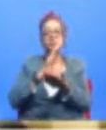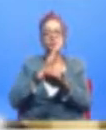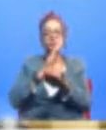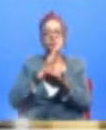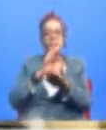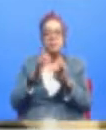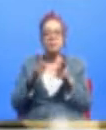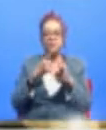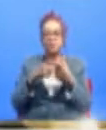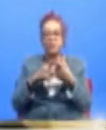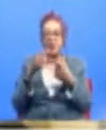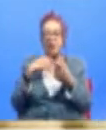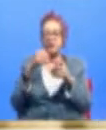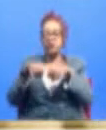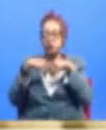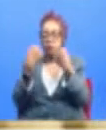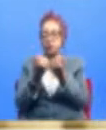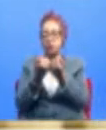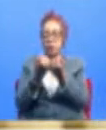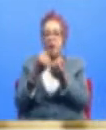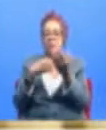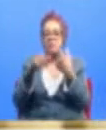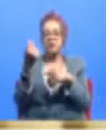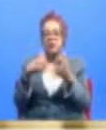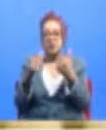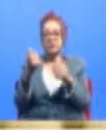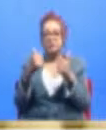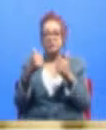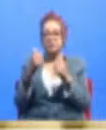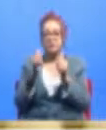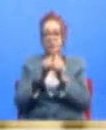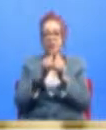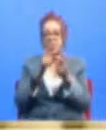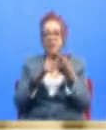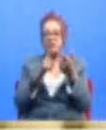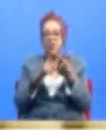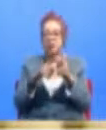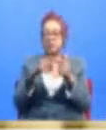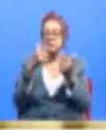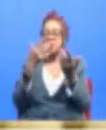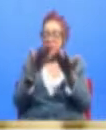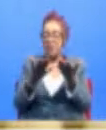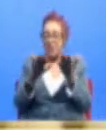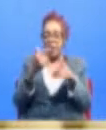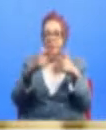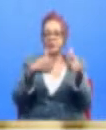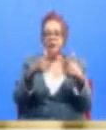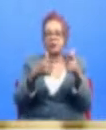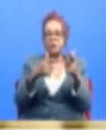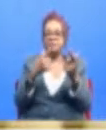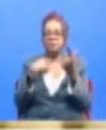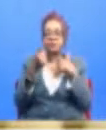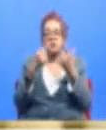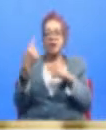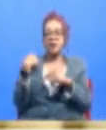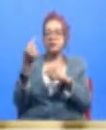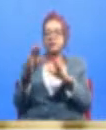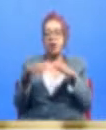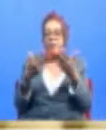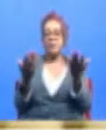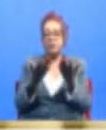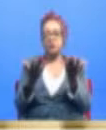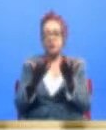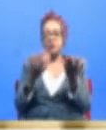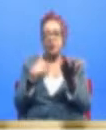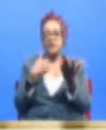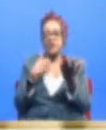of social expenditures. Zambia is still hanging in the balance. There was a talk yesterday about, you know, having reached a